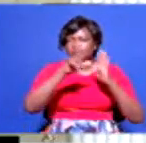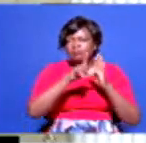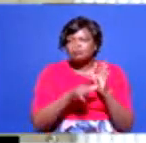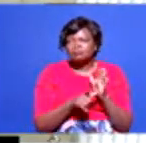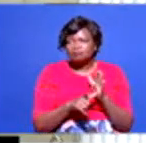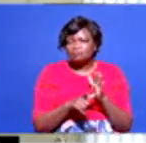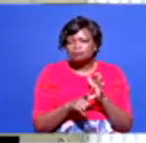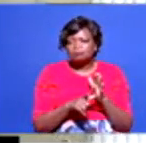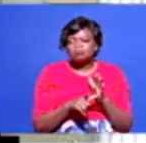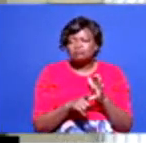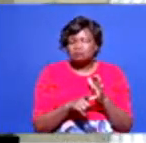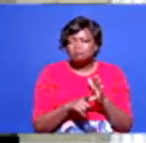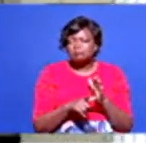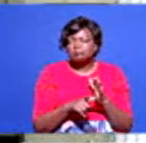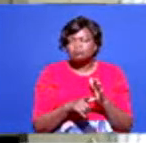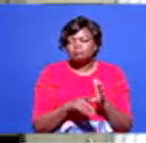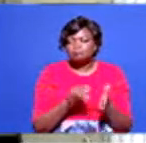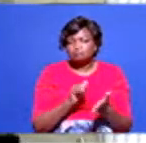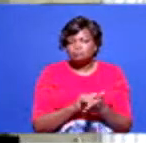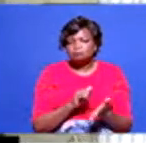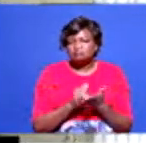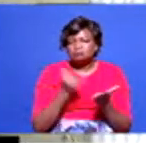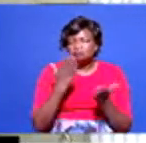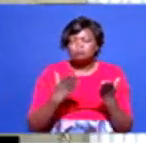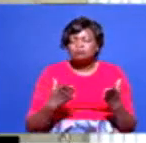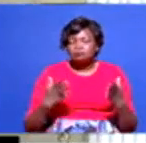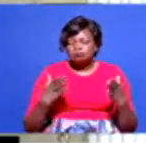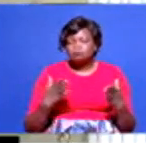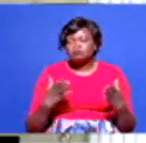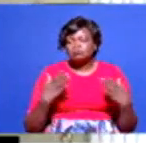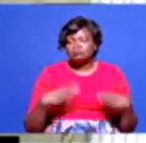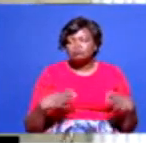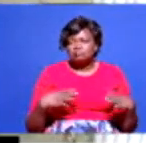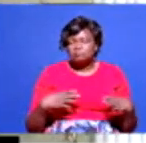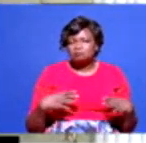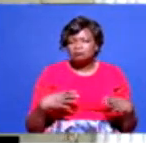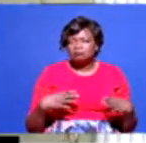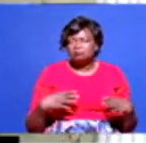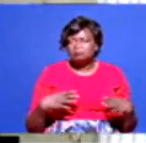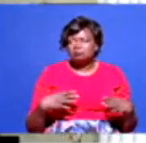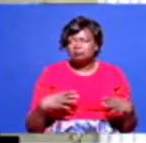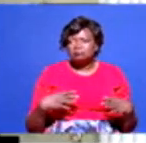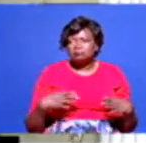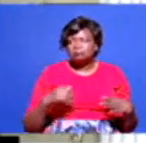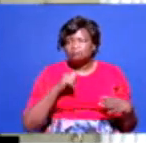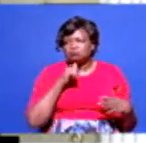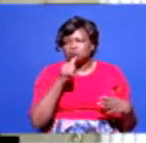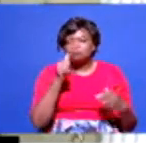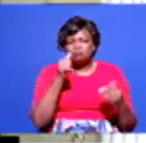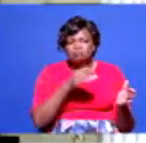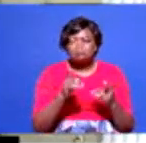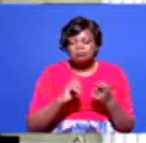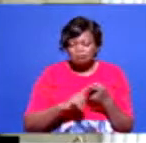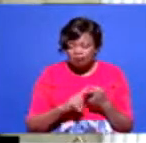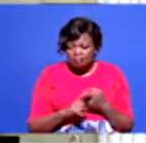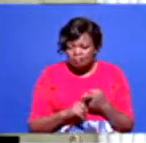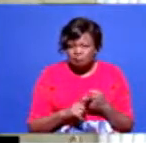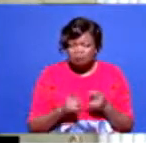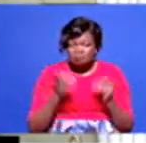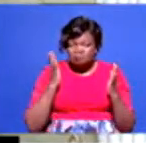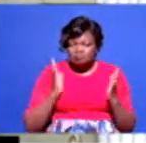them, that service to mankind was not an opportunity for